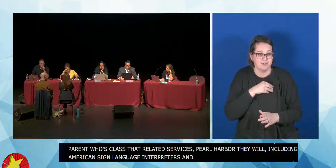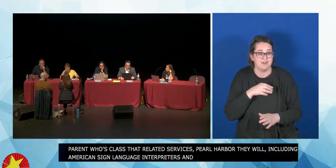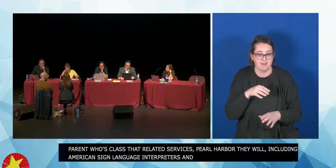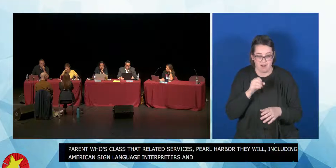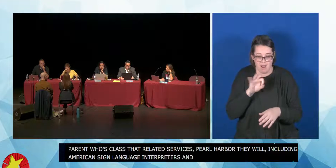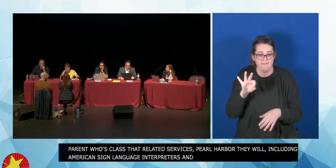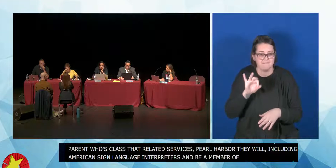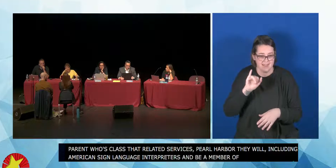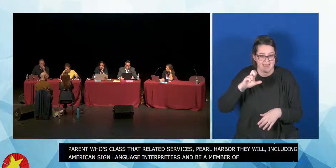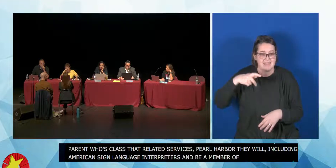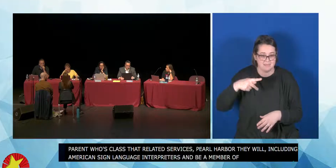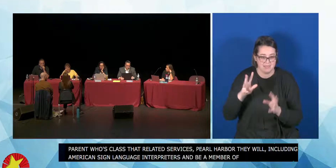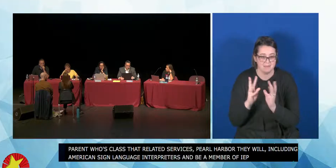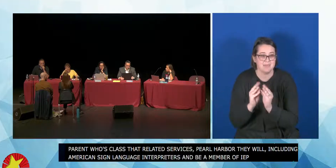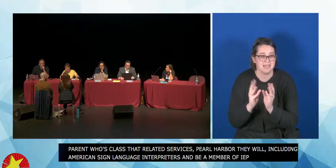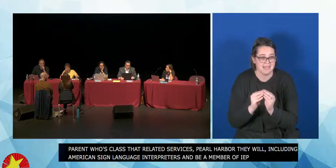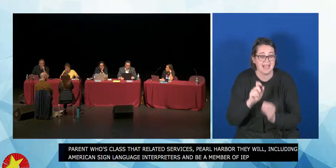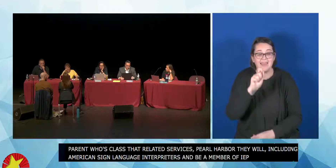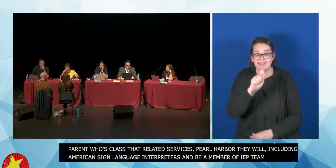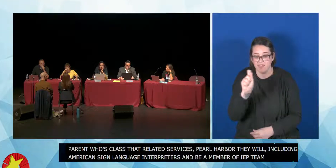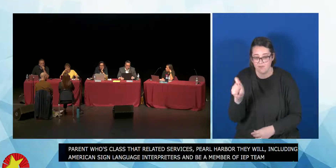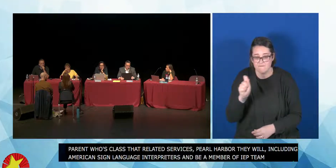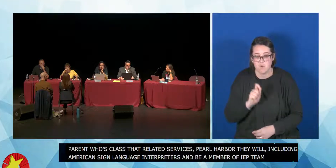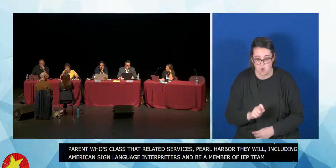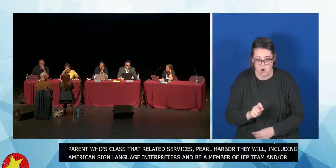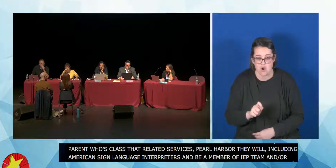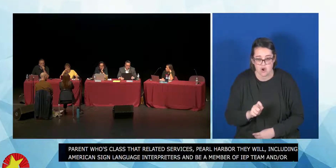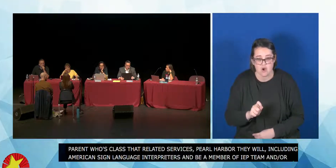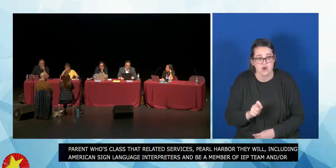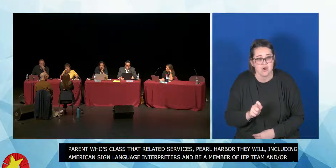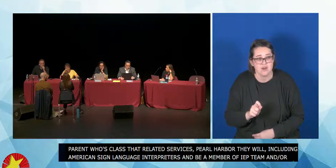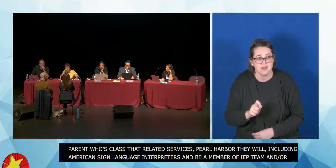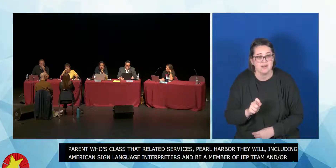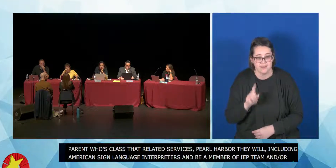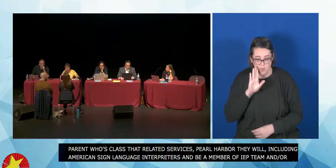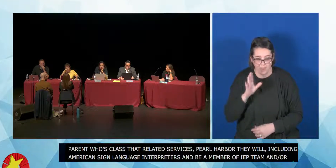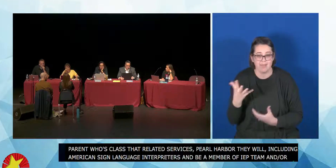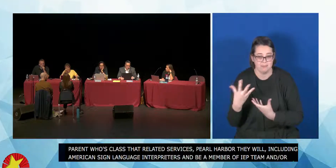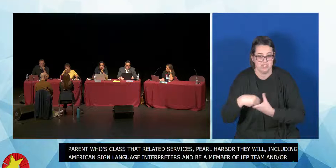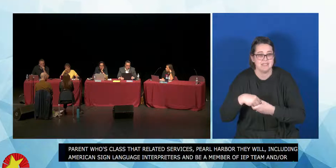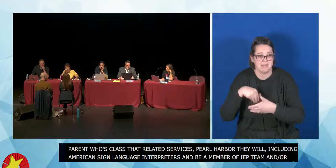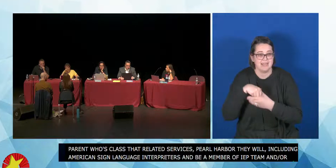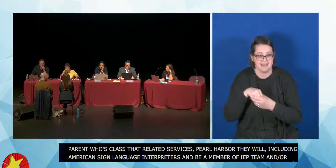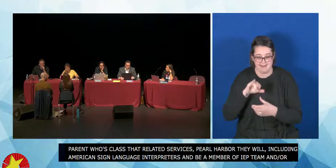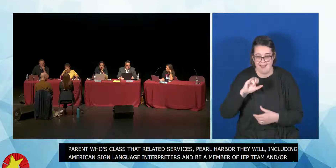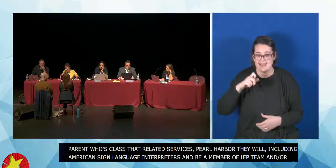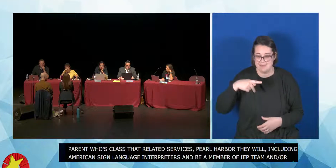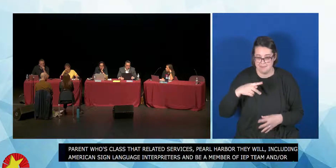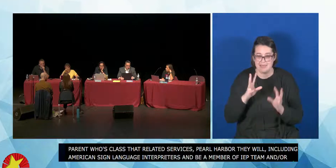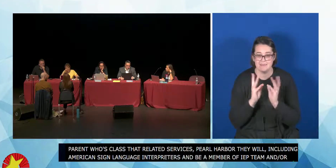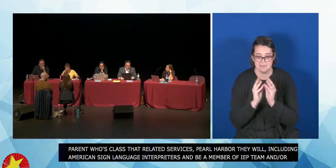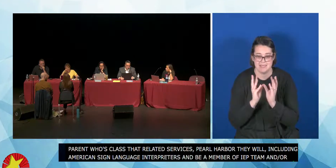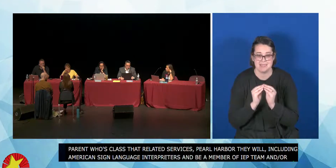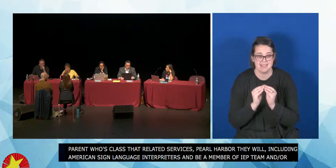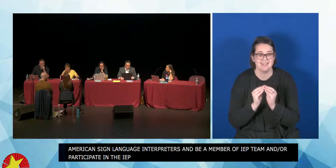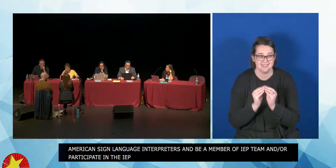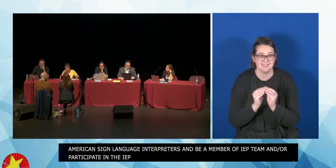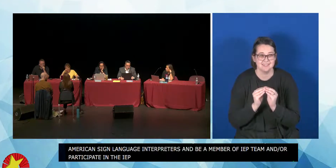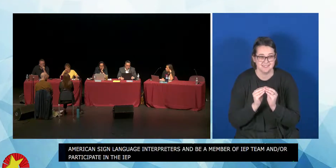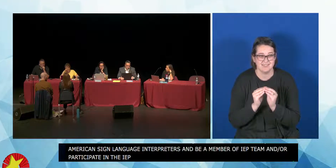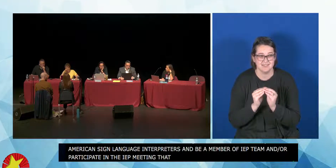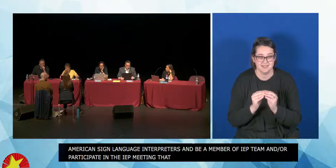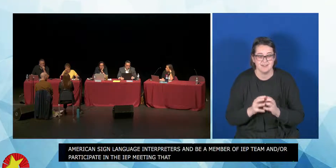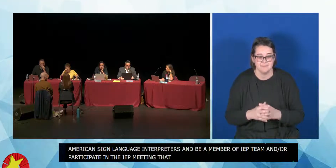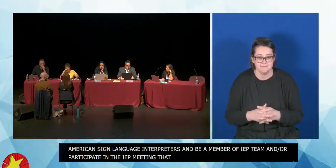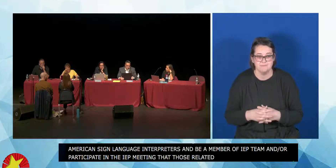and or participate in IEP team meetings, that those related services